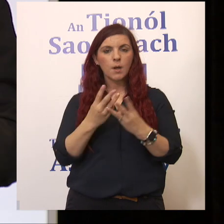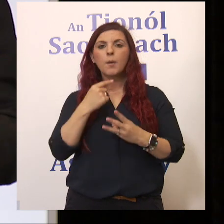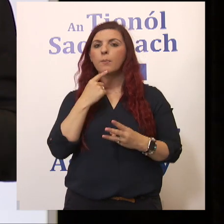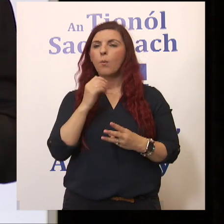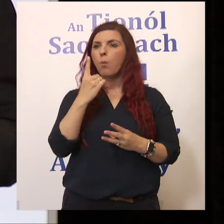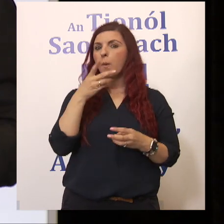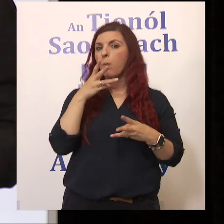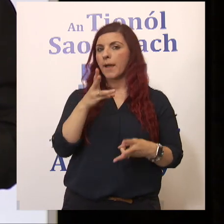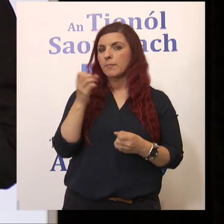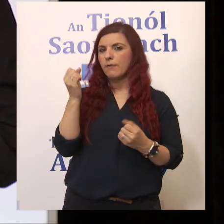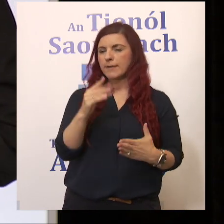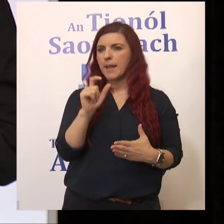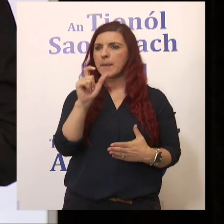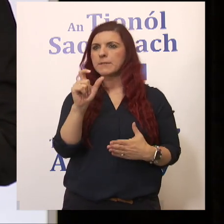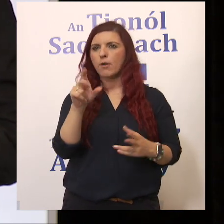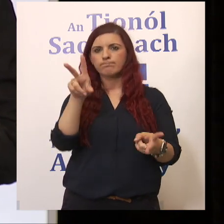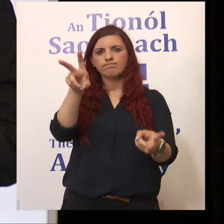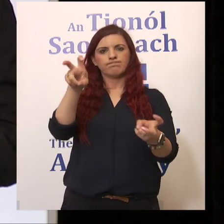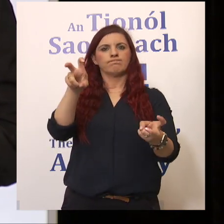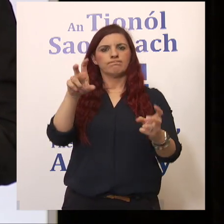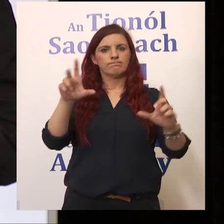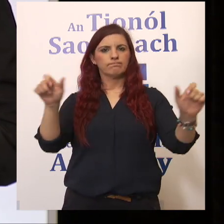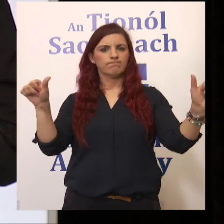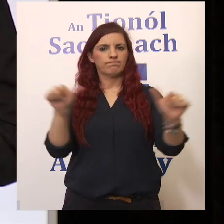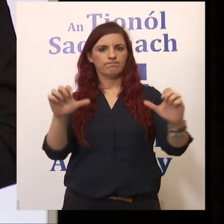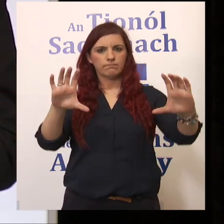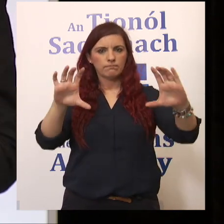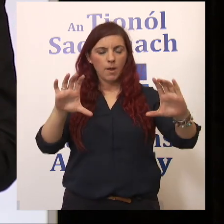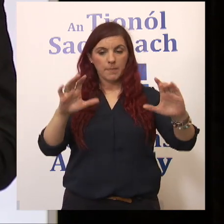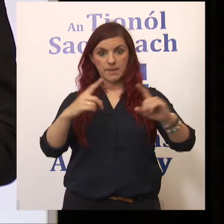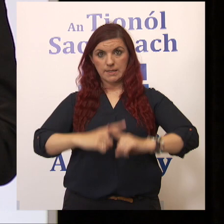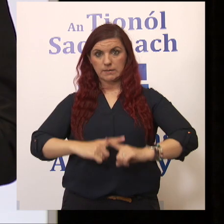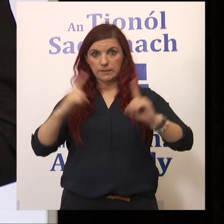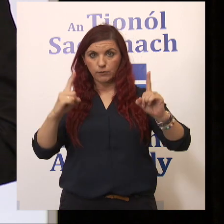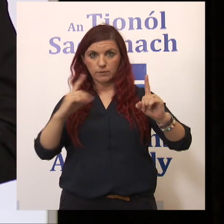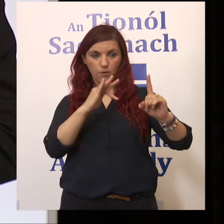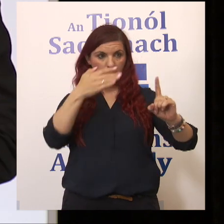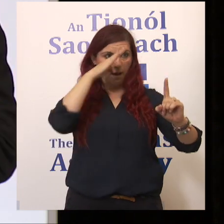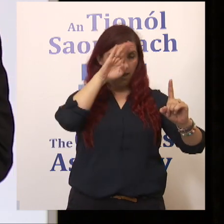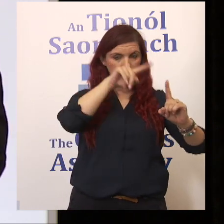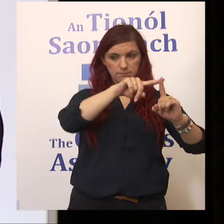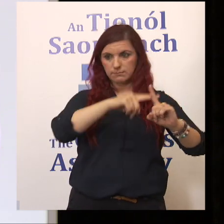suppose, providing a snapshot of the difference between Ireland on the one hand and other